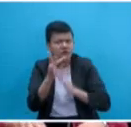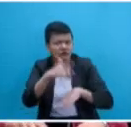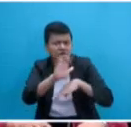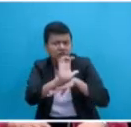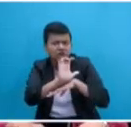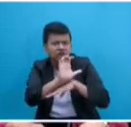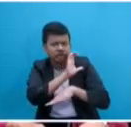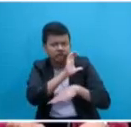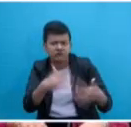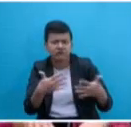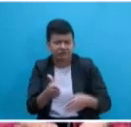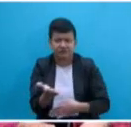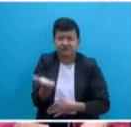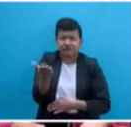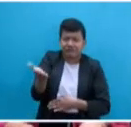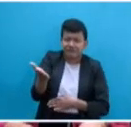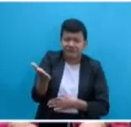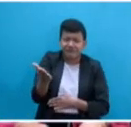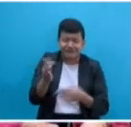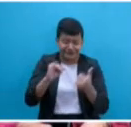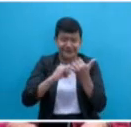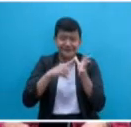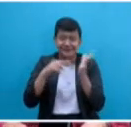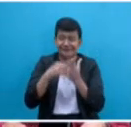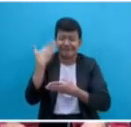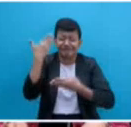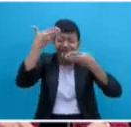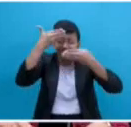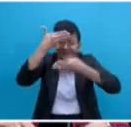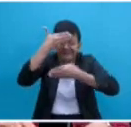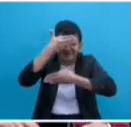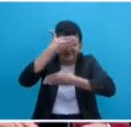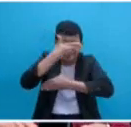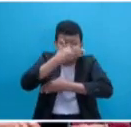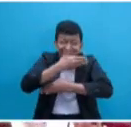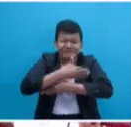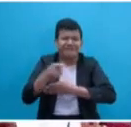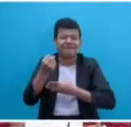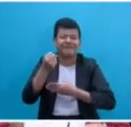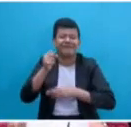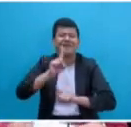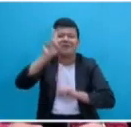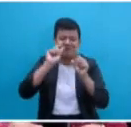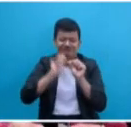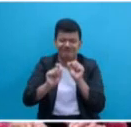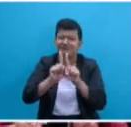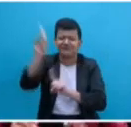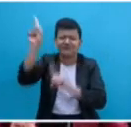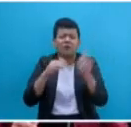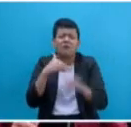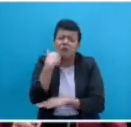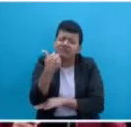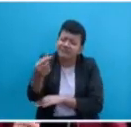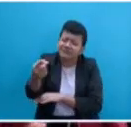night, as have been in all their celebrations, including Diwali, were the children from the Fiji Society for the Blind